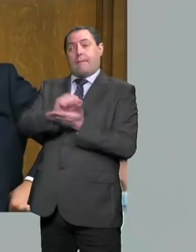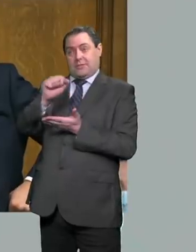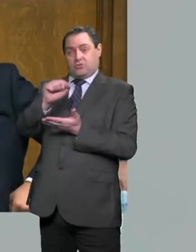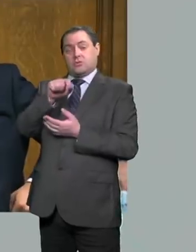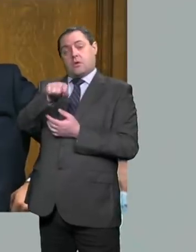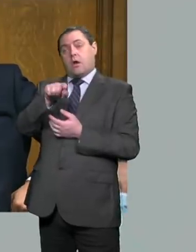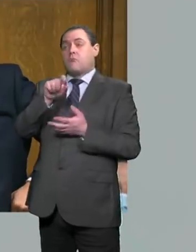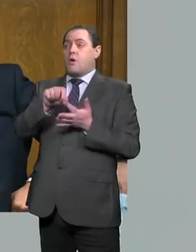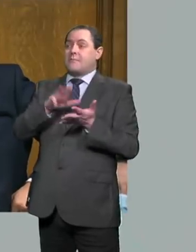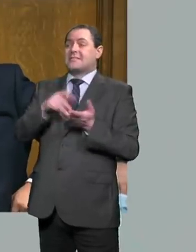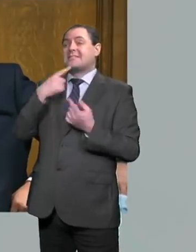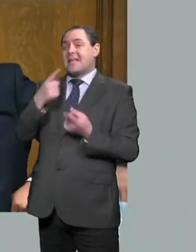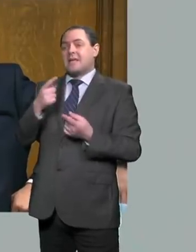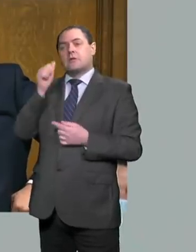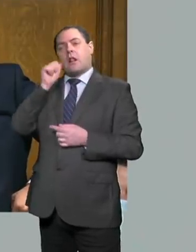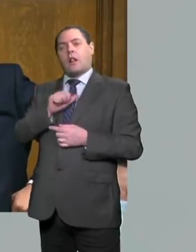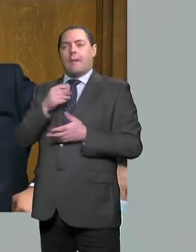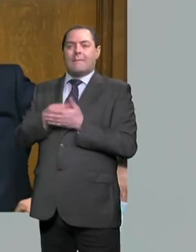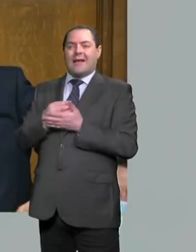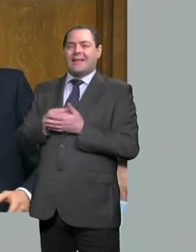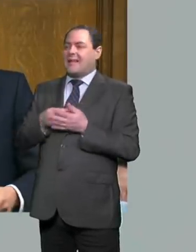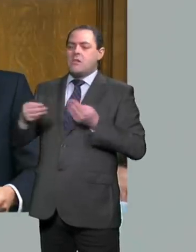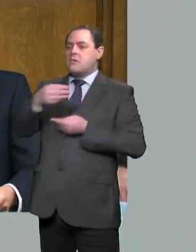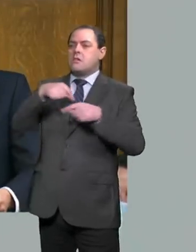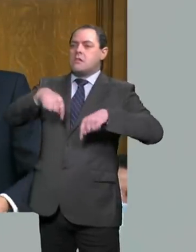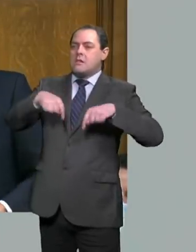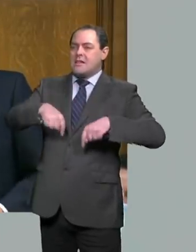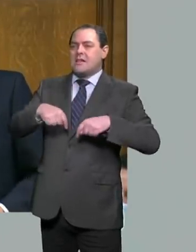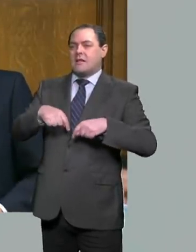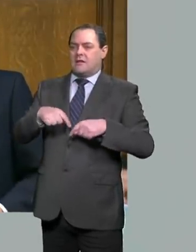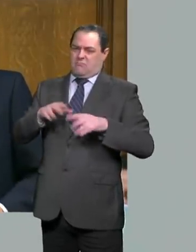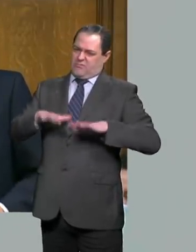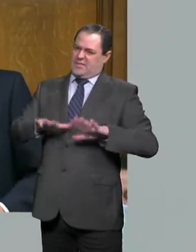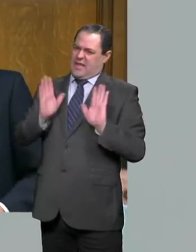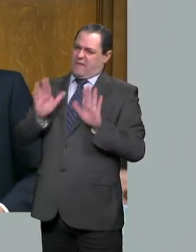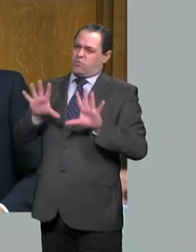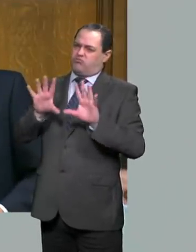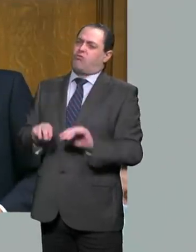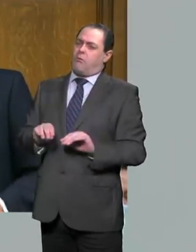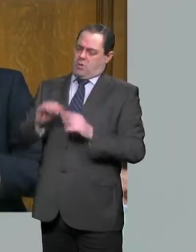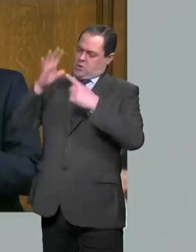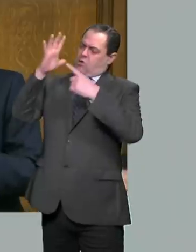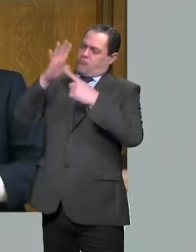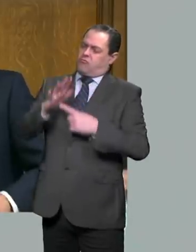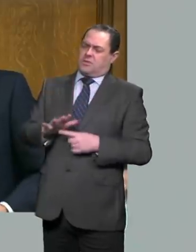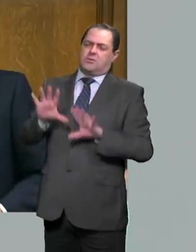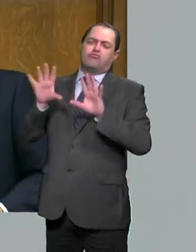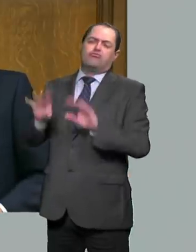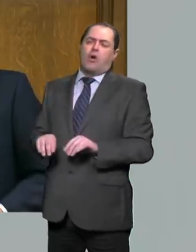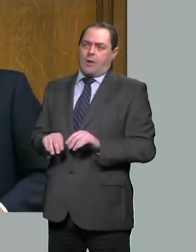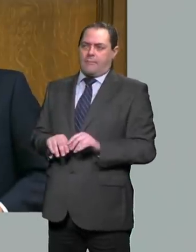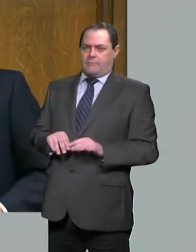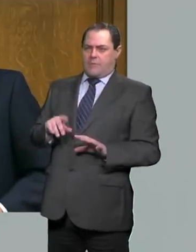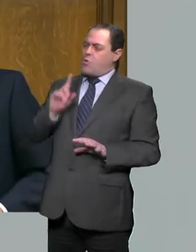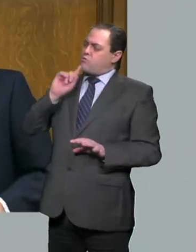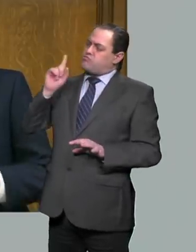claimed tackling illicit finance and driving dirty money and money launderers out of the UK is a priority. His warnings to Mr.